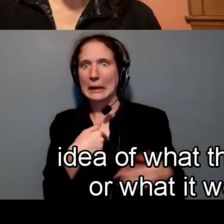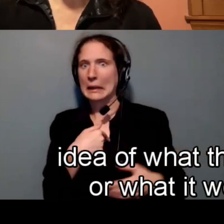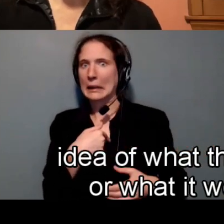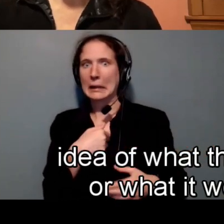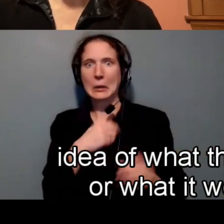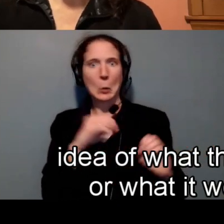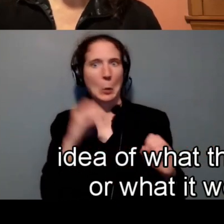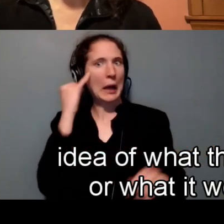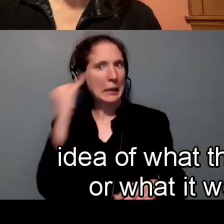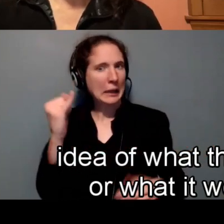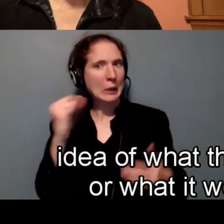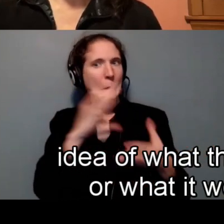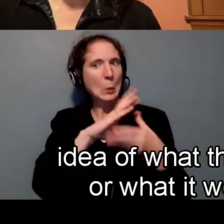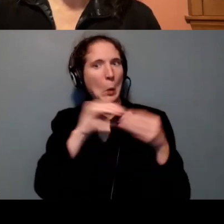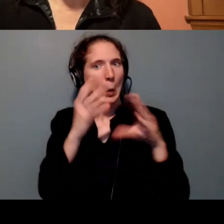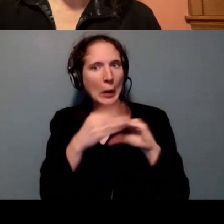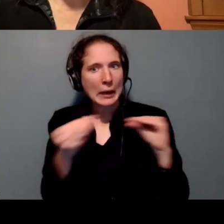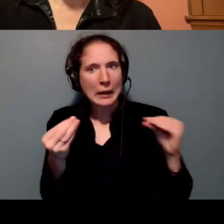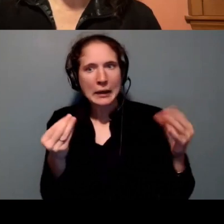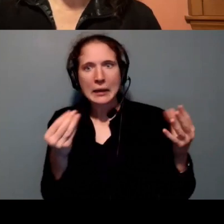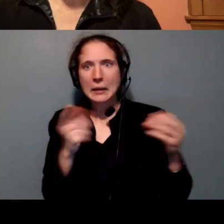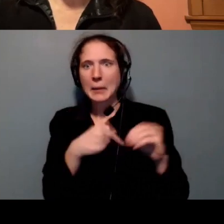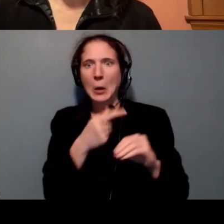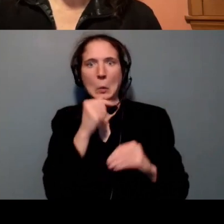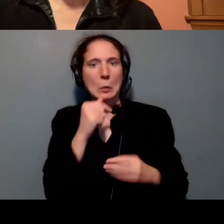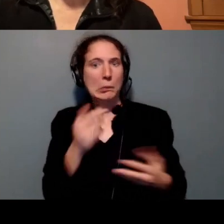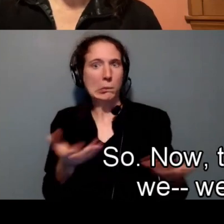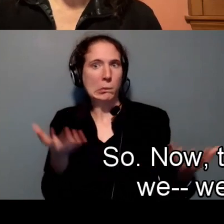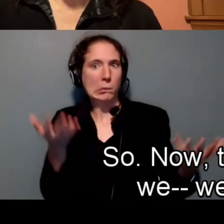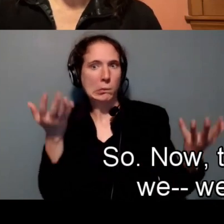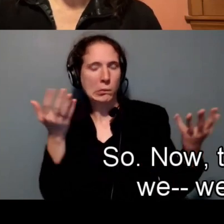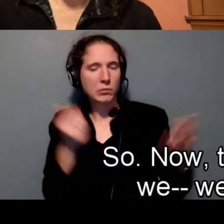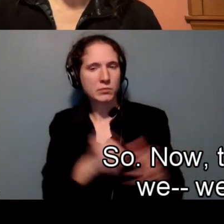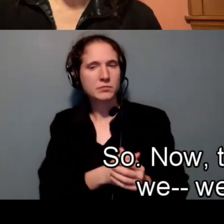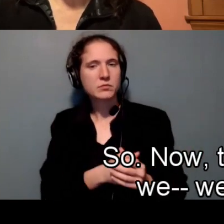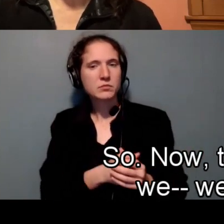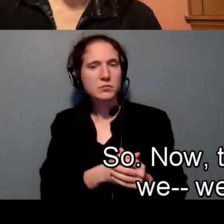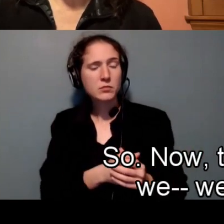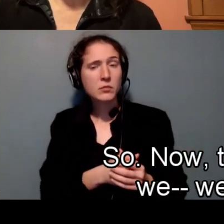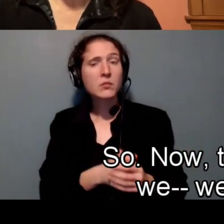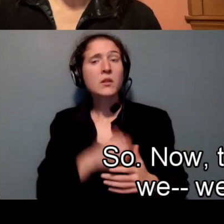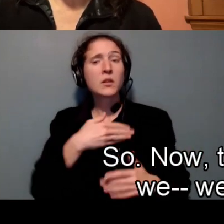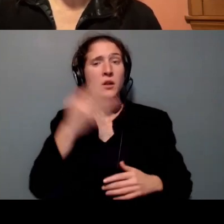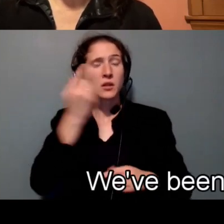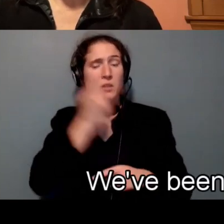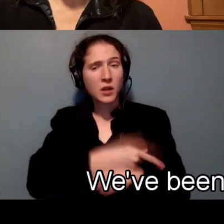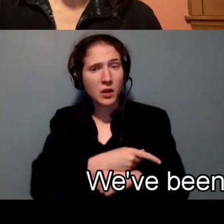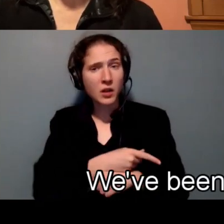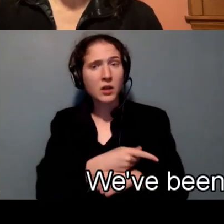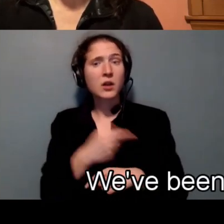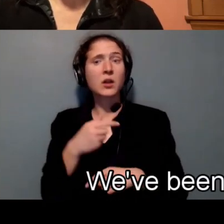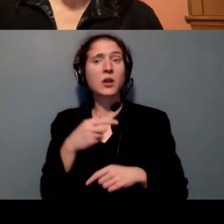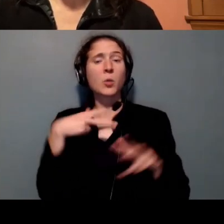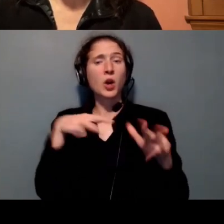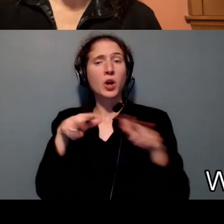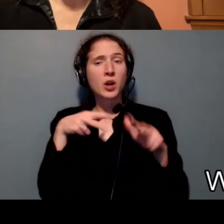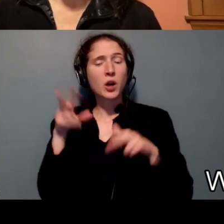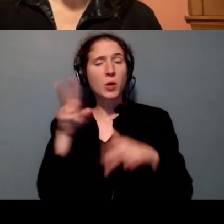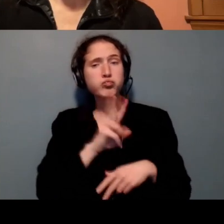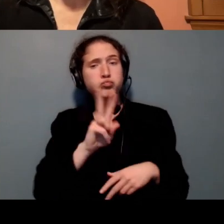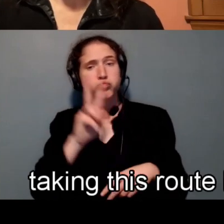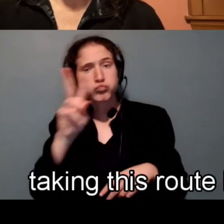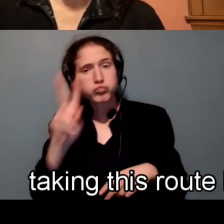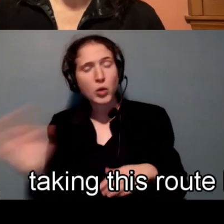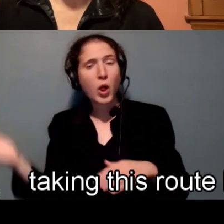what the plot would be or what it would be about. So now the next day we're hiking. We've been hiking all day.